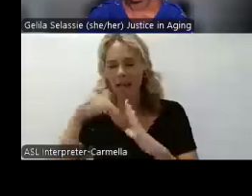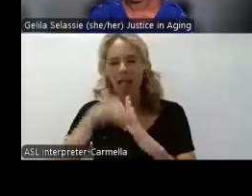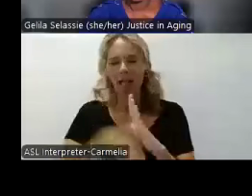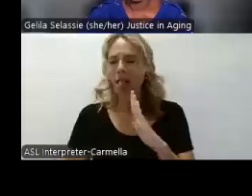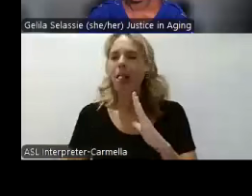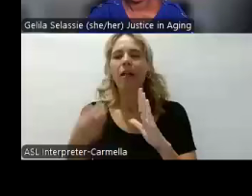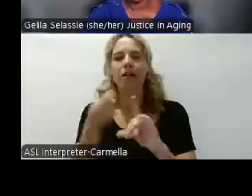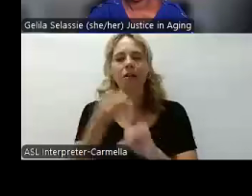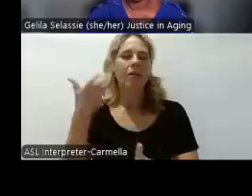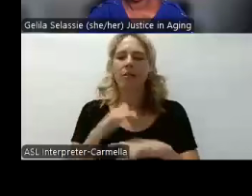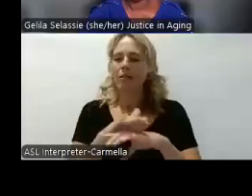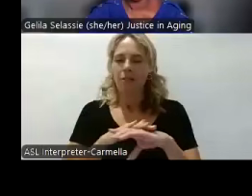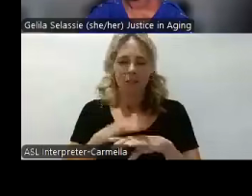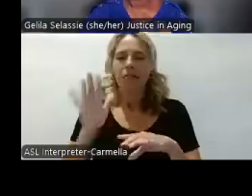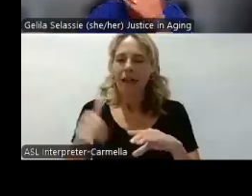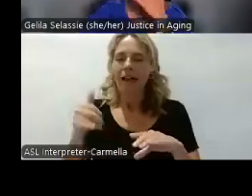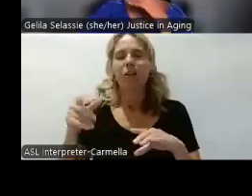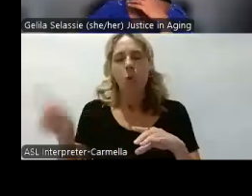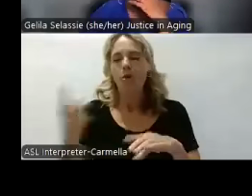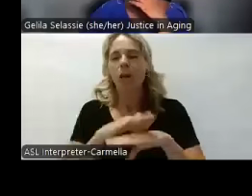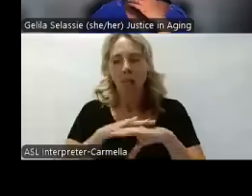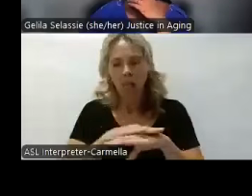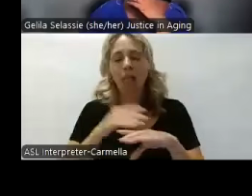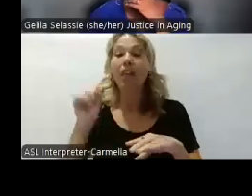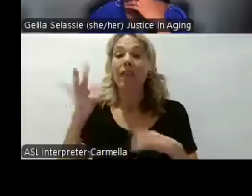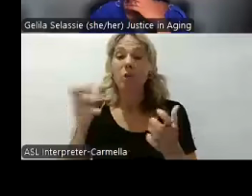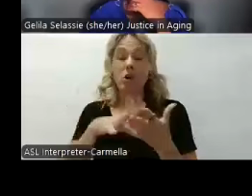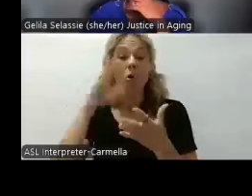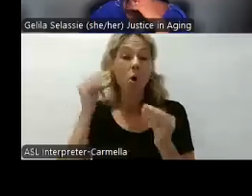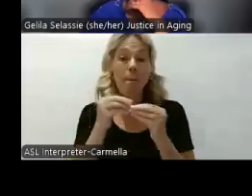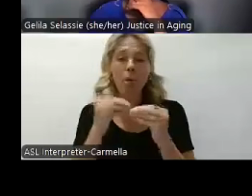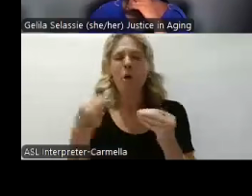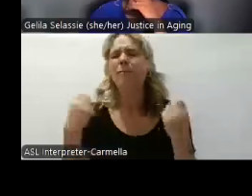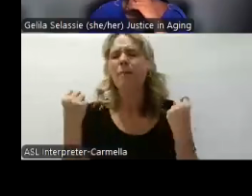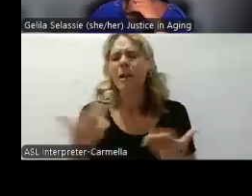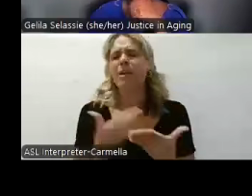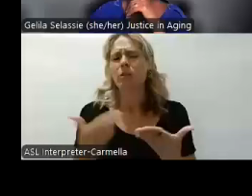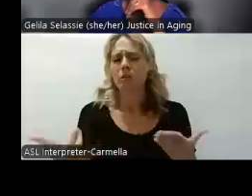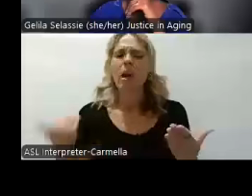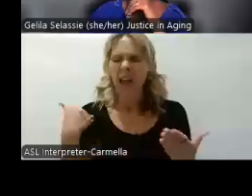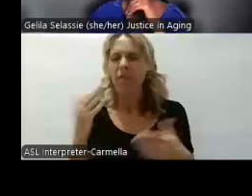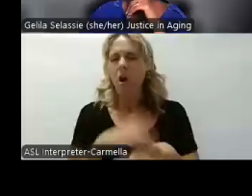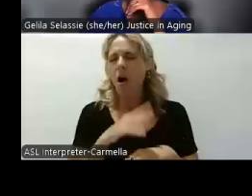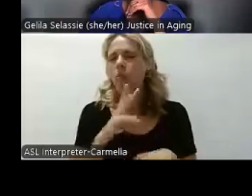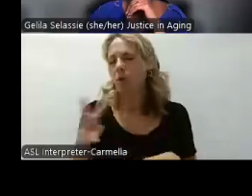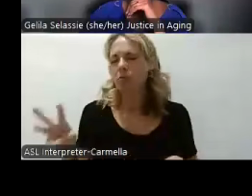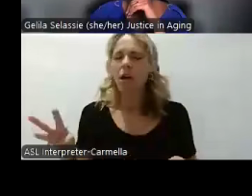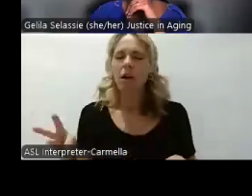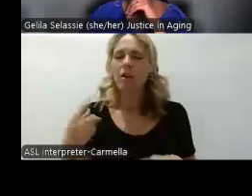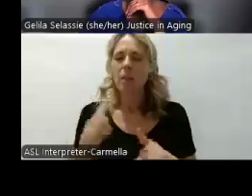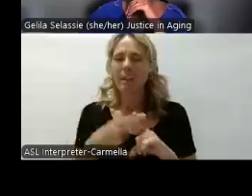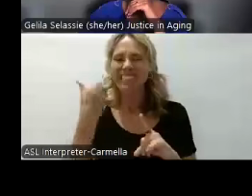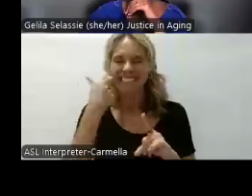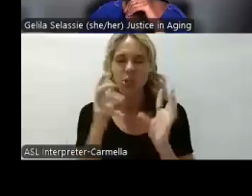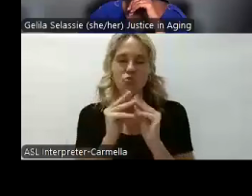of this new law, but if you want to learn more, we have many, many resources on our website, as well as a recent